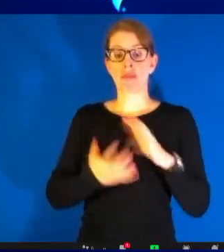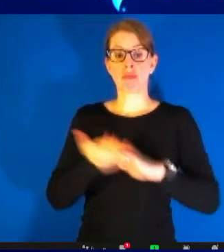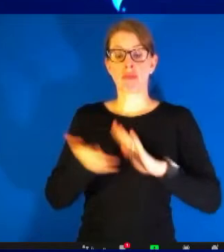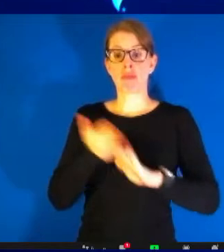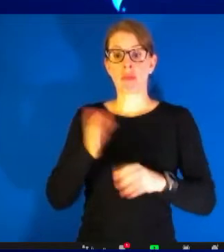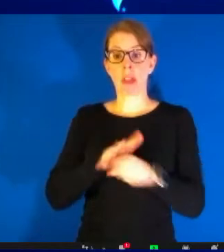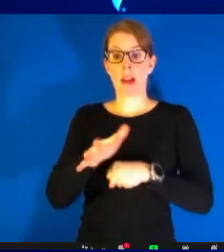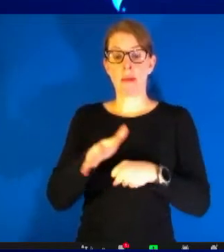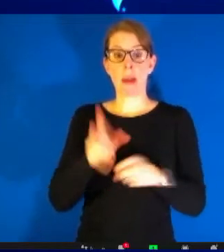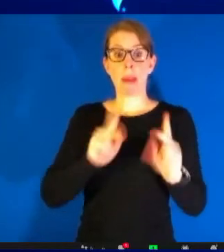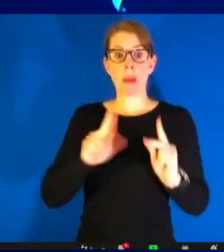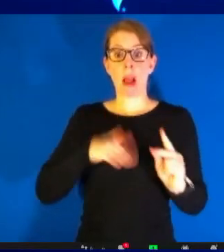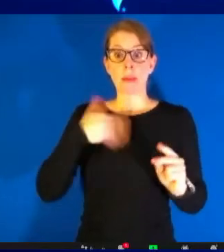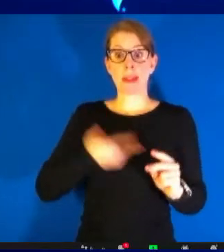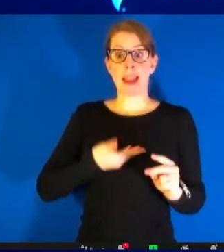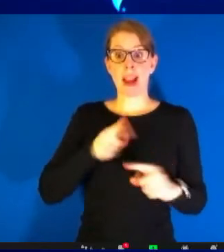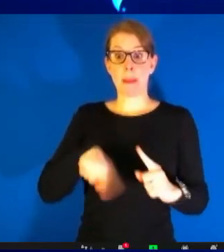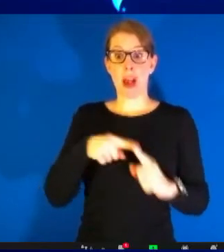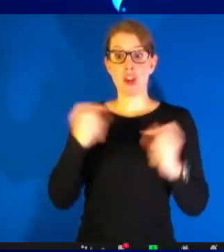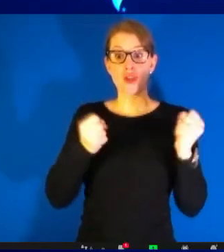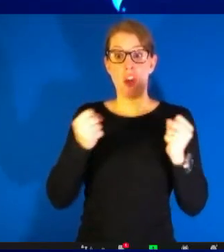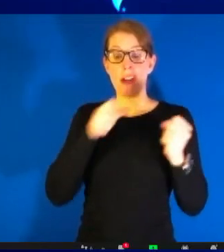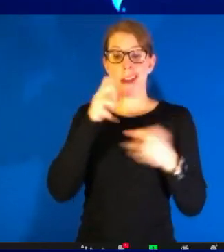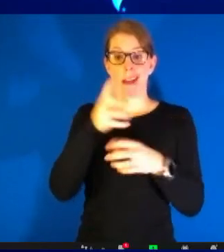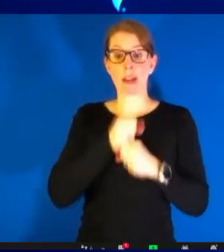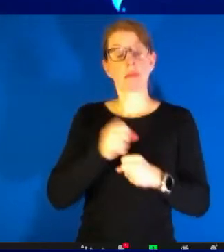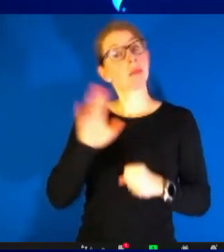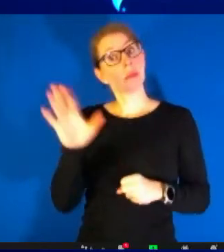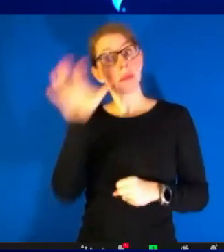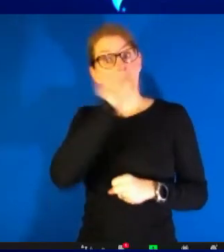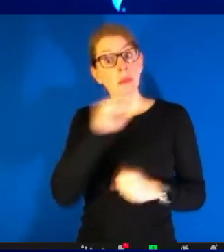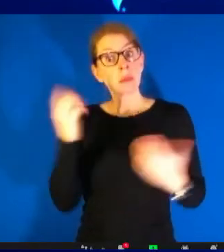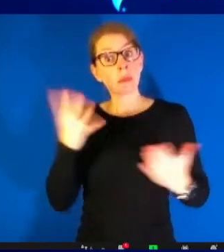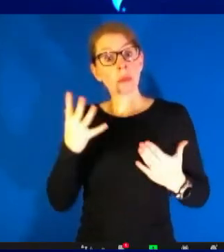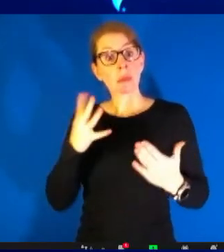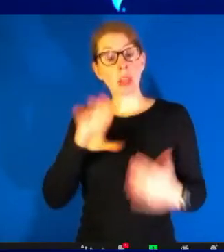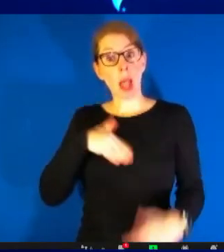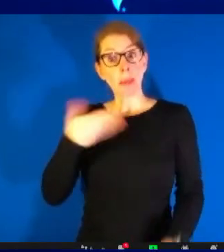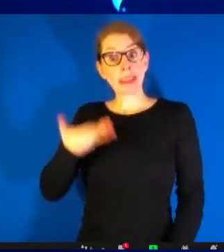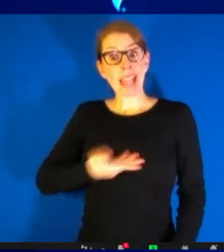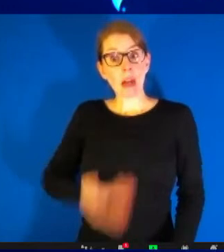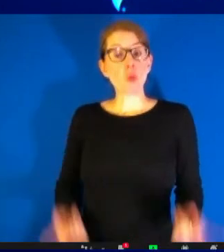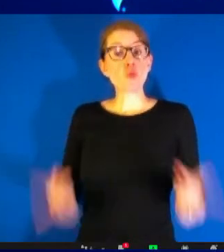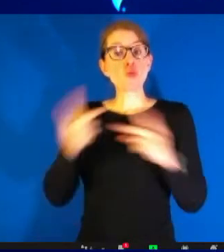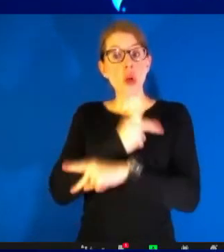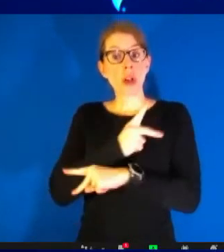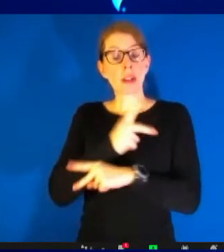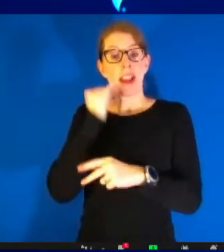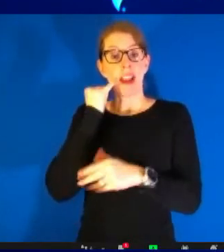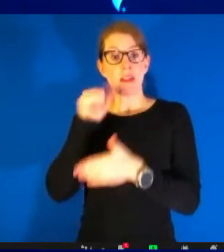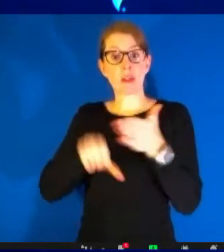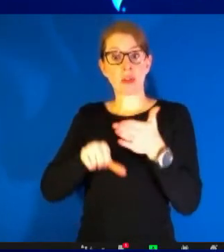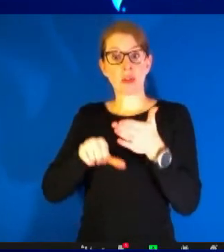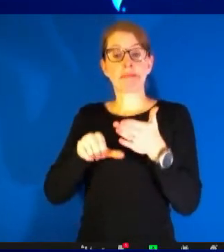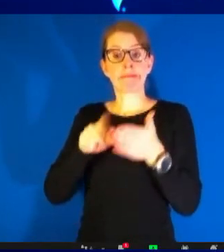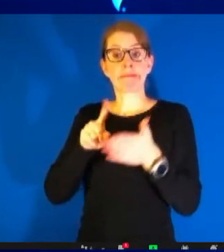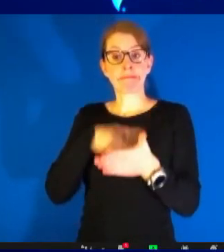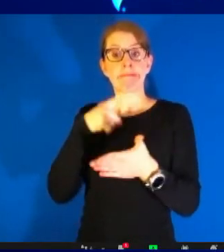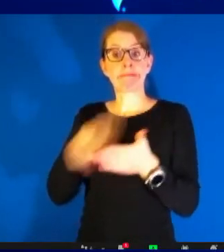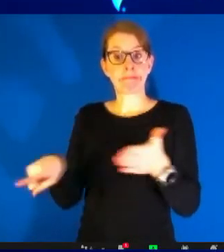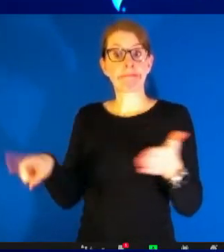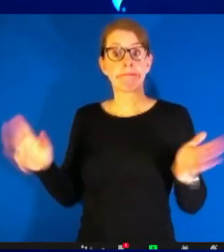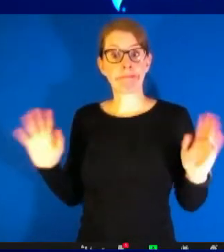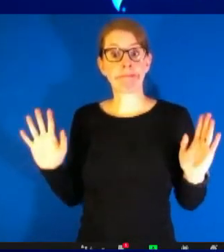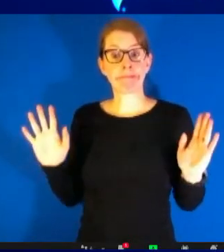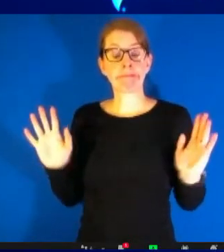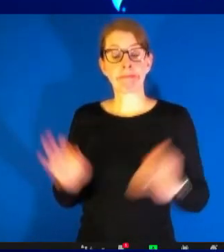car. Well, guess what? They're a lot more upset when they have their surgery canceled, because it's such the gravity of that situation. So